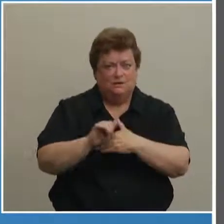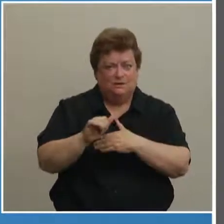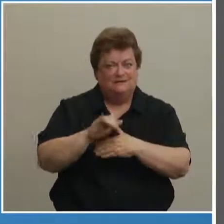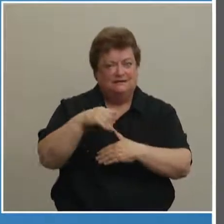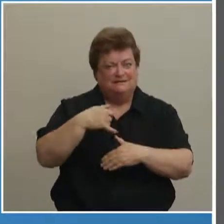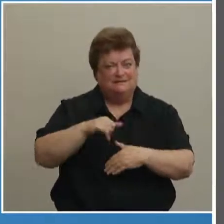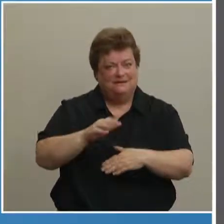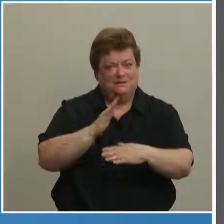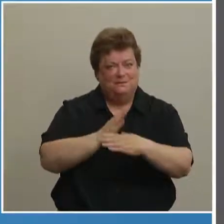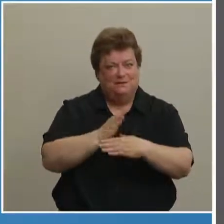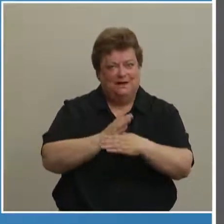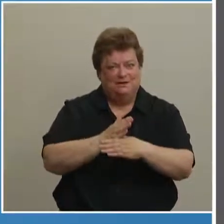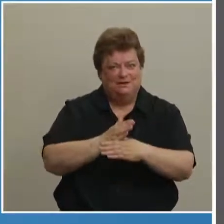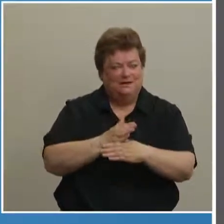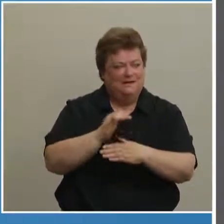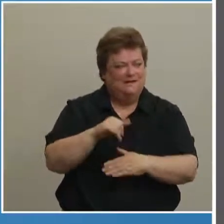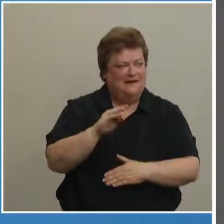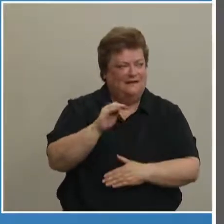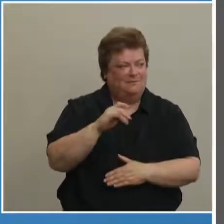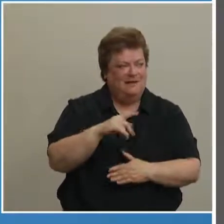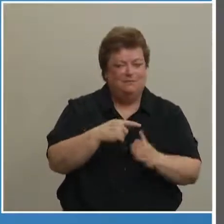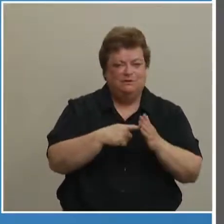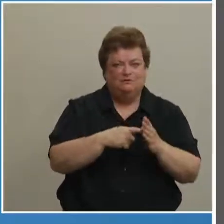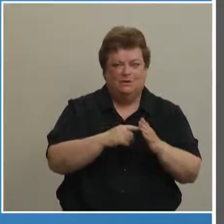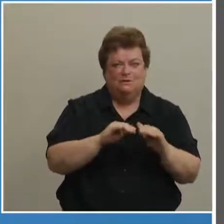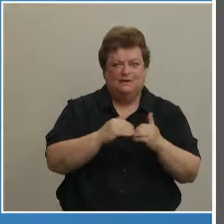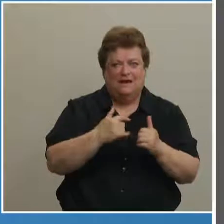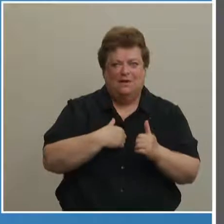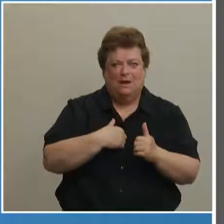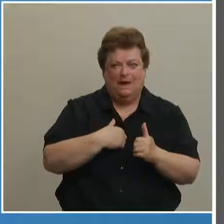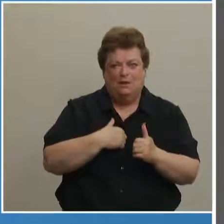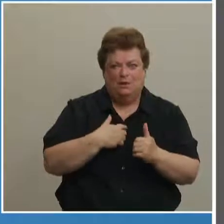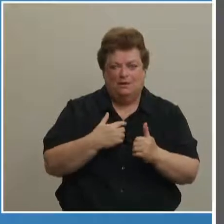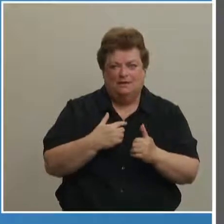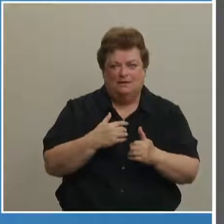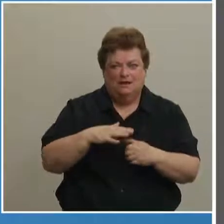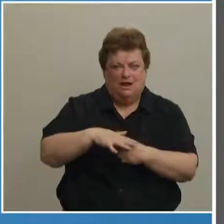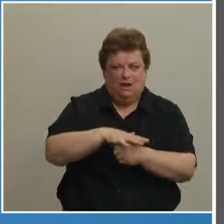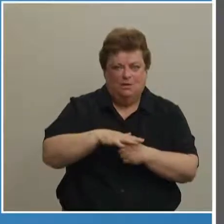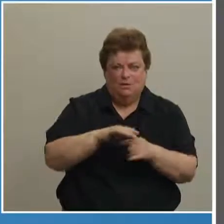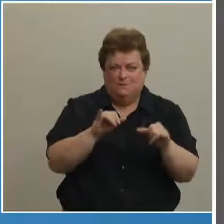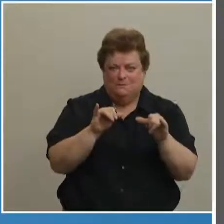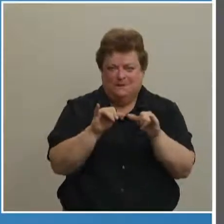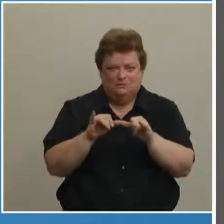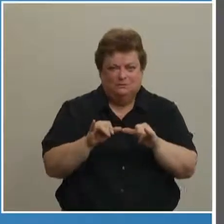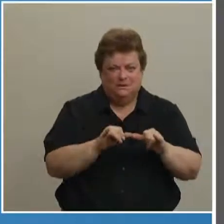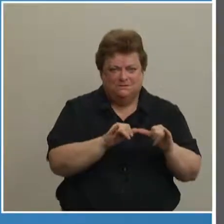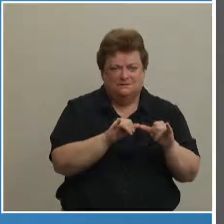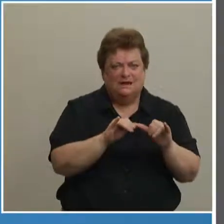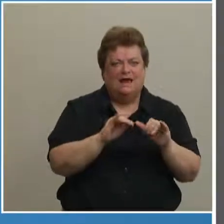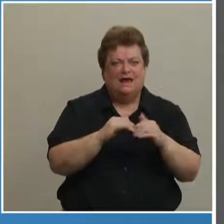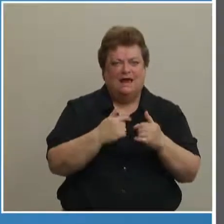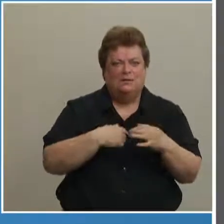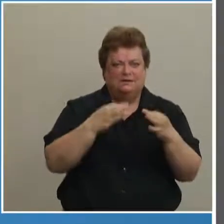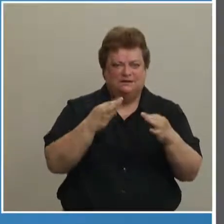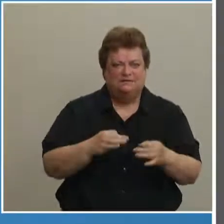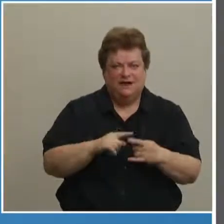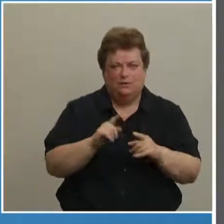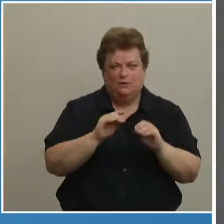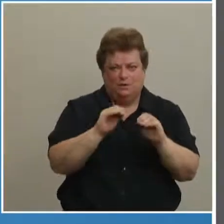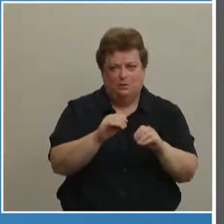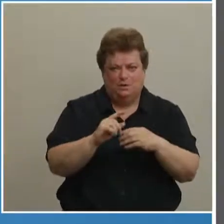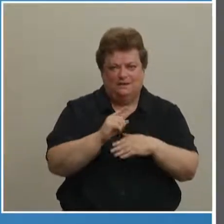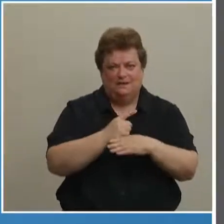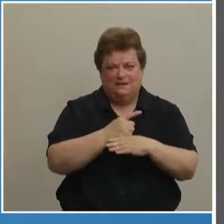moderate. The map shows how our local metrics are plotted to determine the position of the risk dial. The metrics